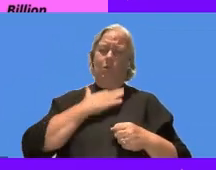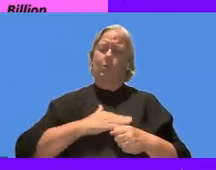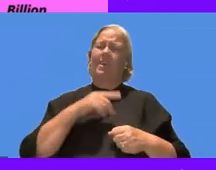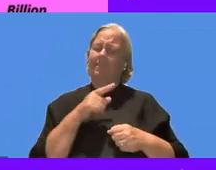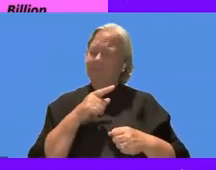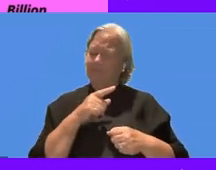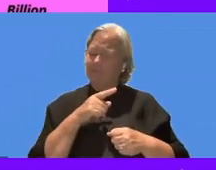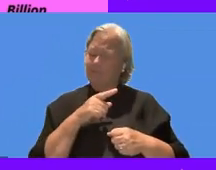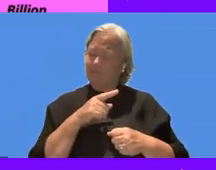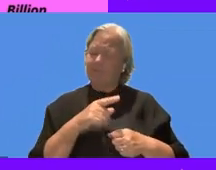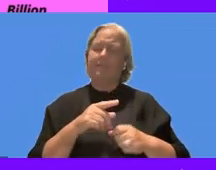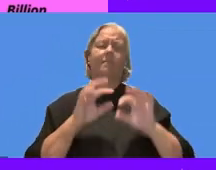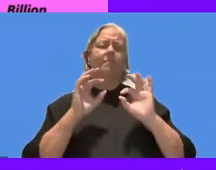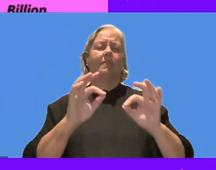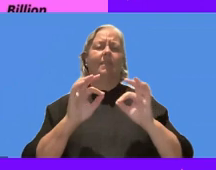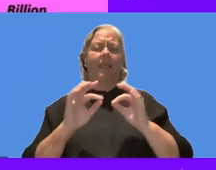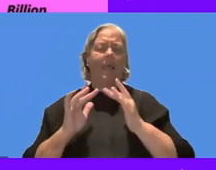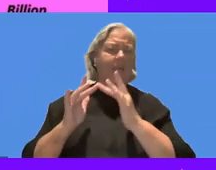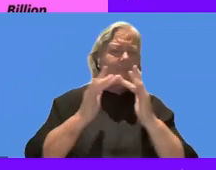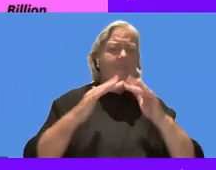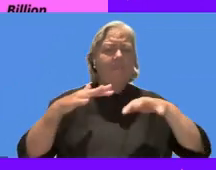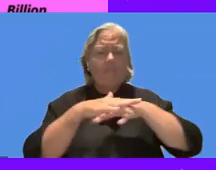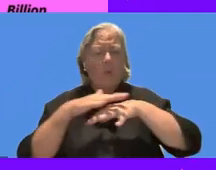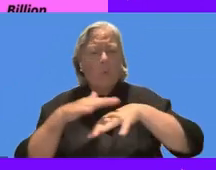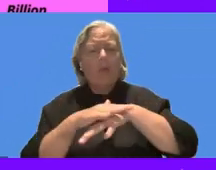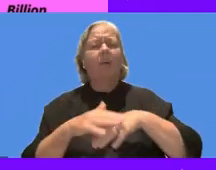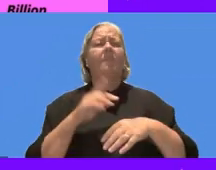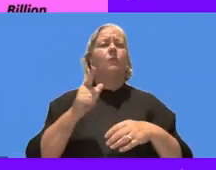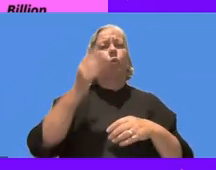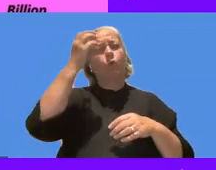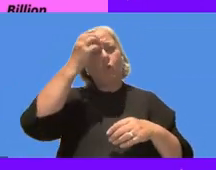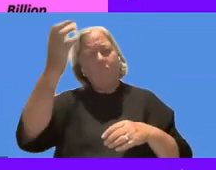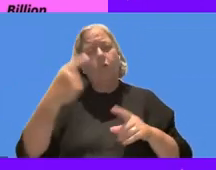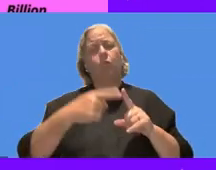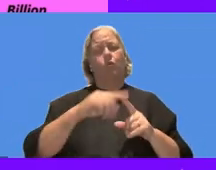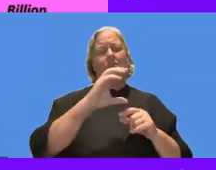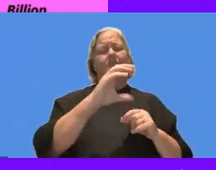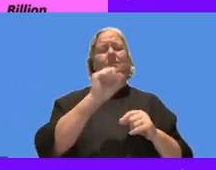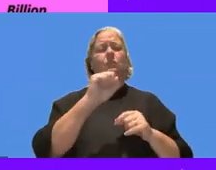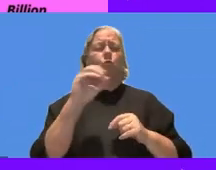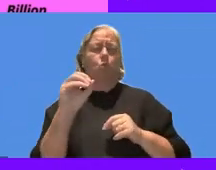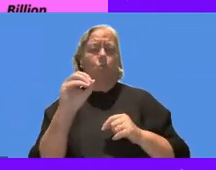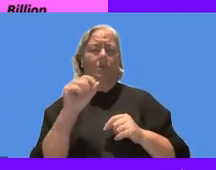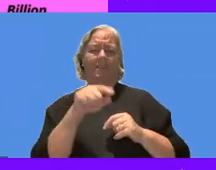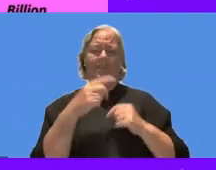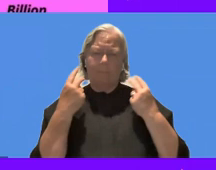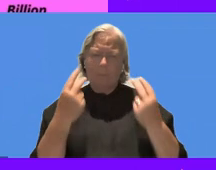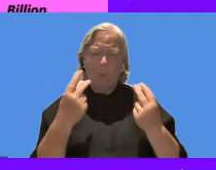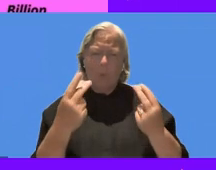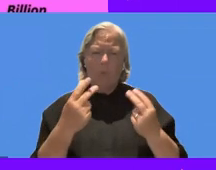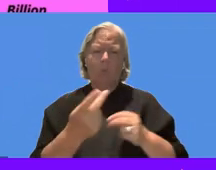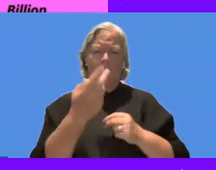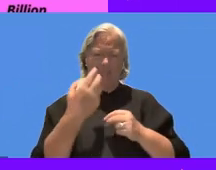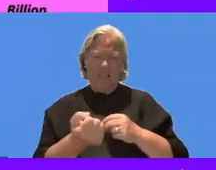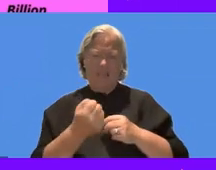key stakeholders in the government and civil society organizations. It is critical to build strong coalitions, develop clear and